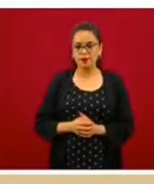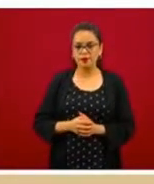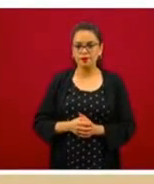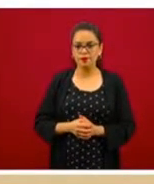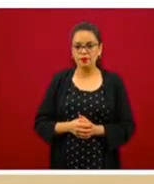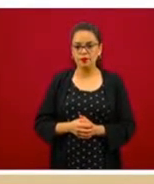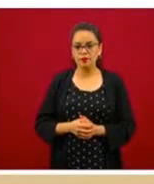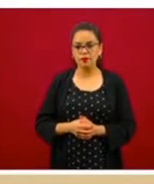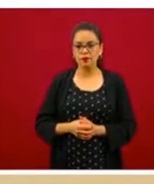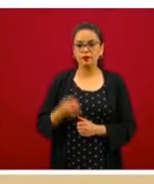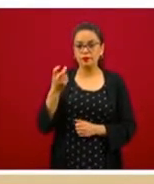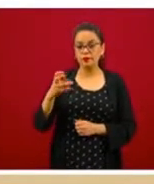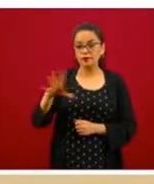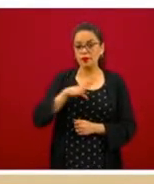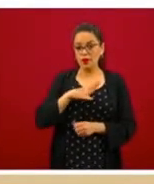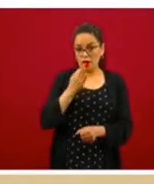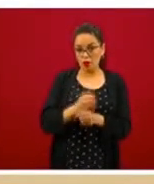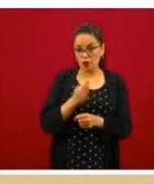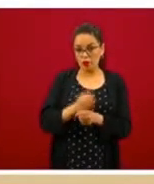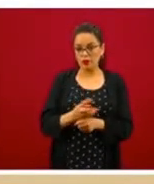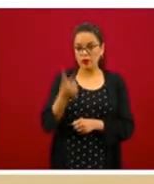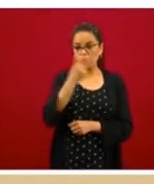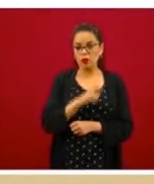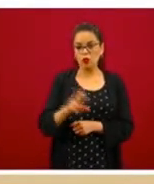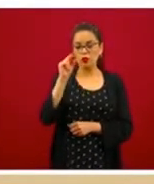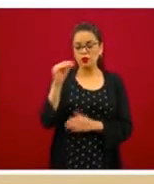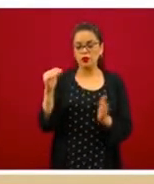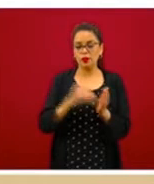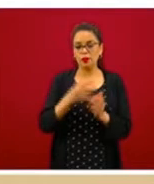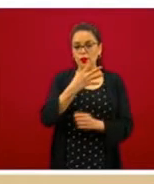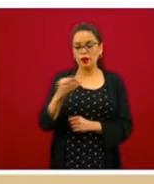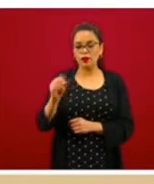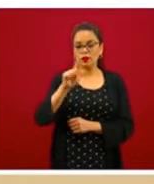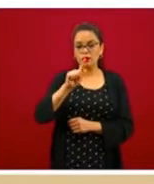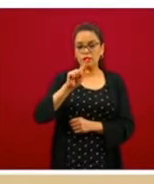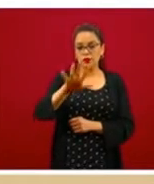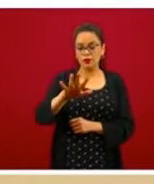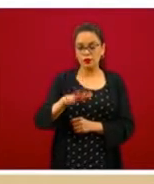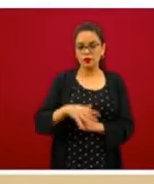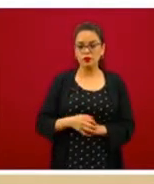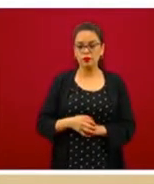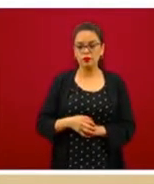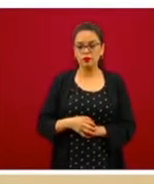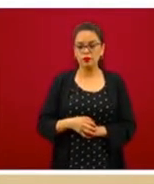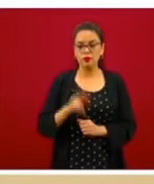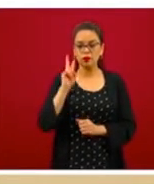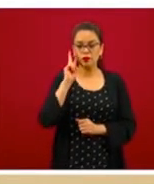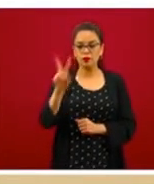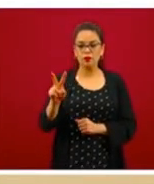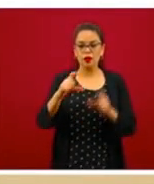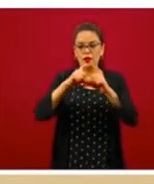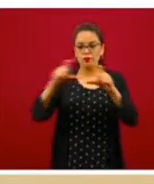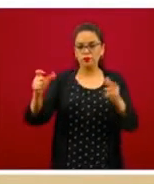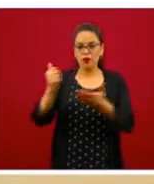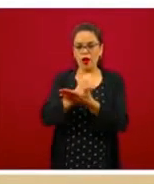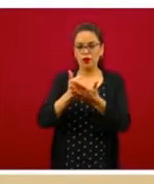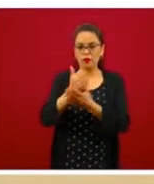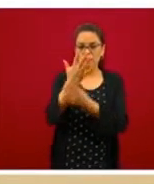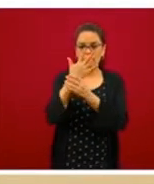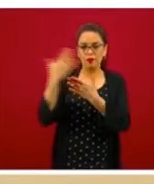always a step ahead of the excess of occupation. We have